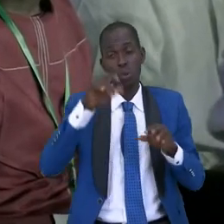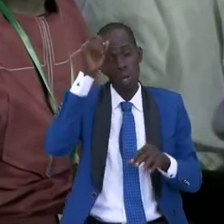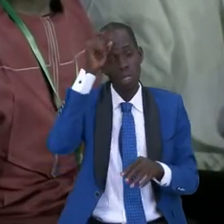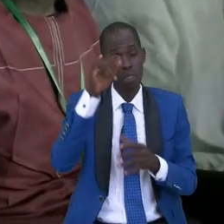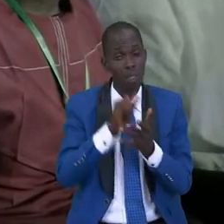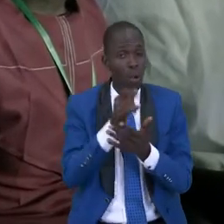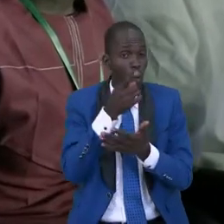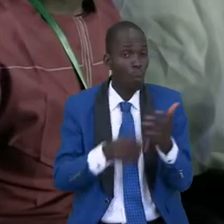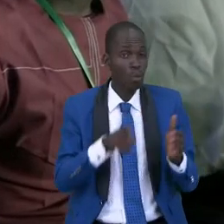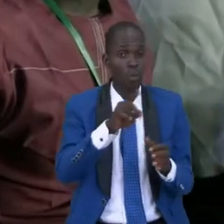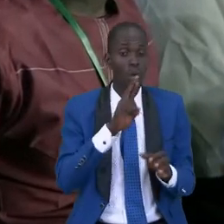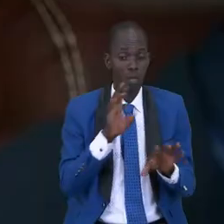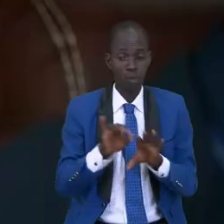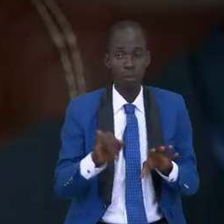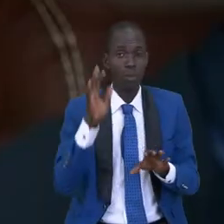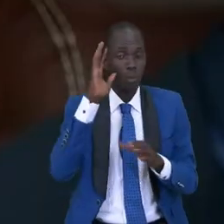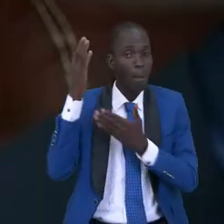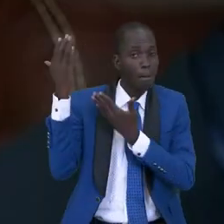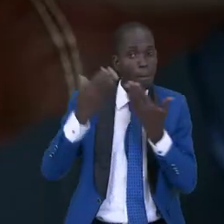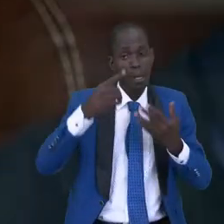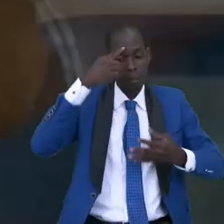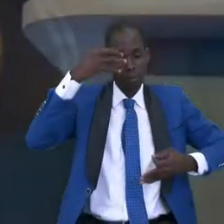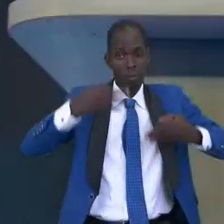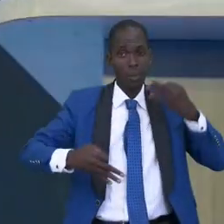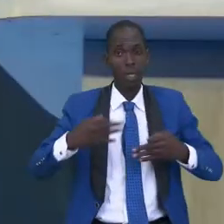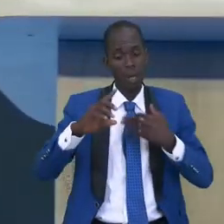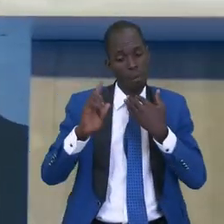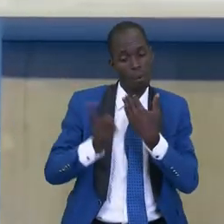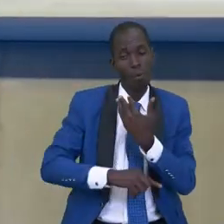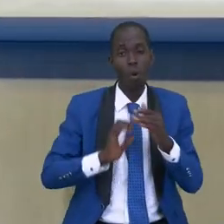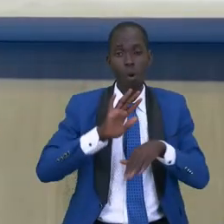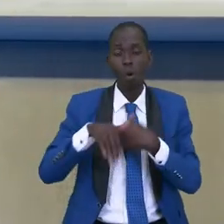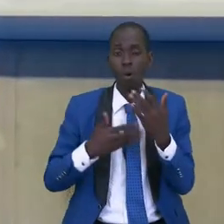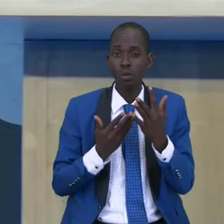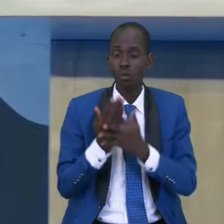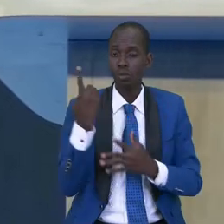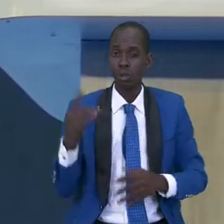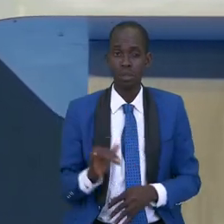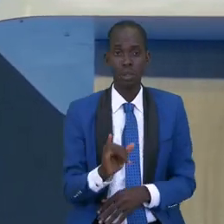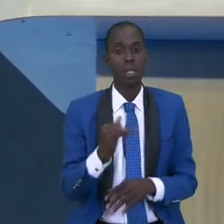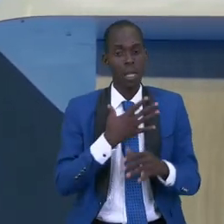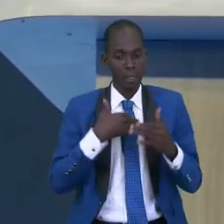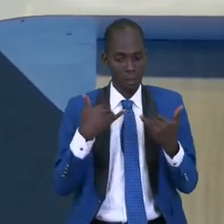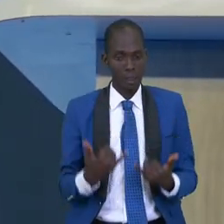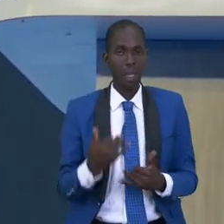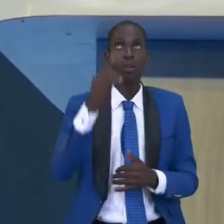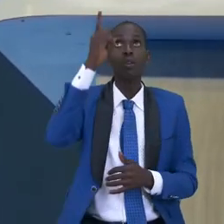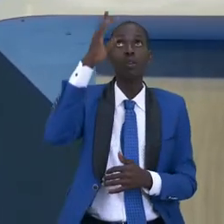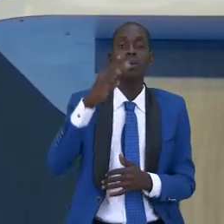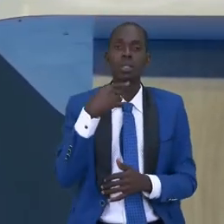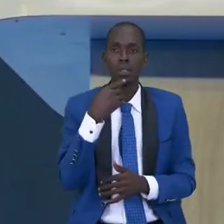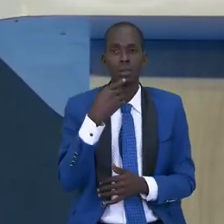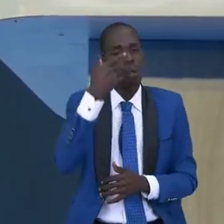doing will bring punishment and judgment all throughout eternity. And God says, because